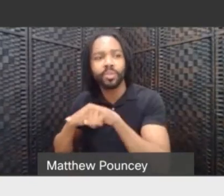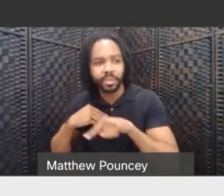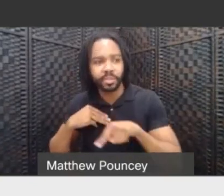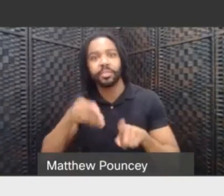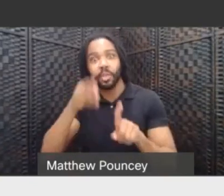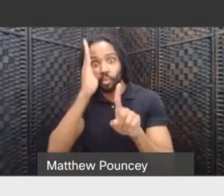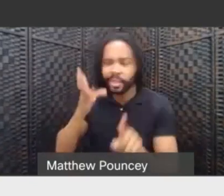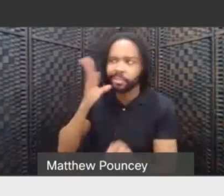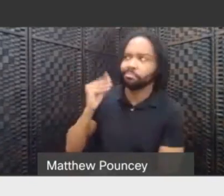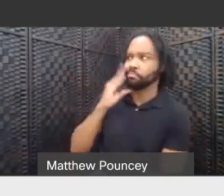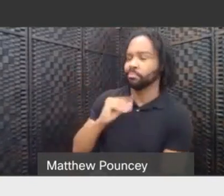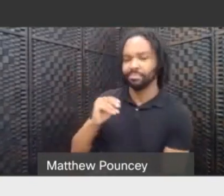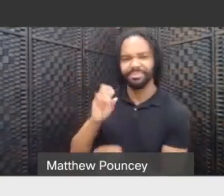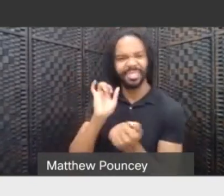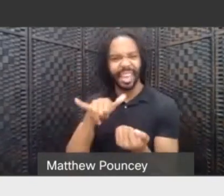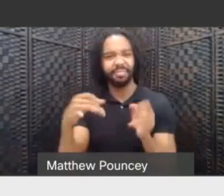this.